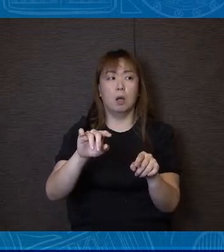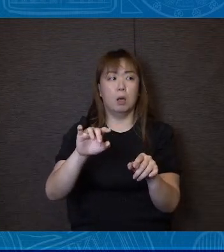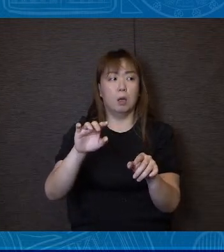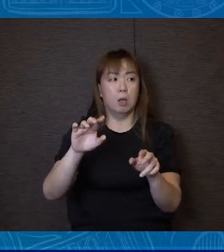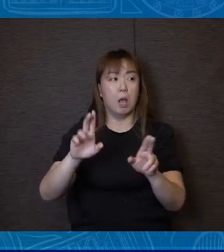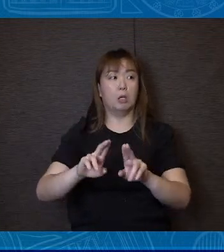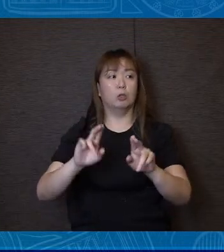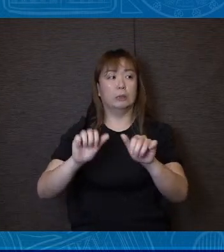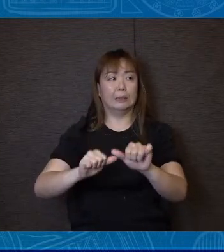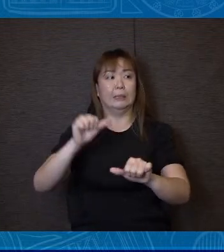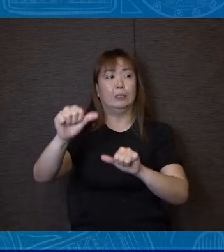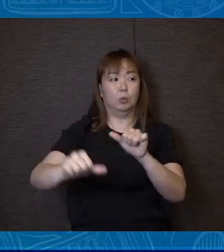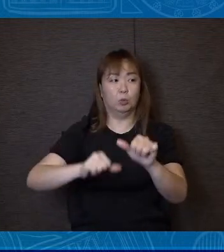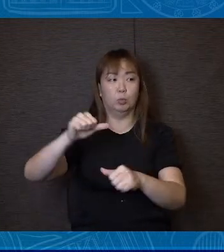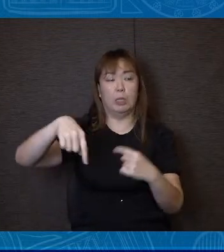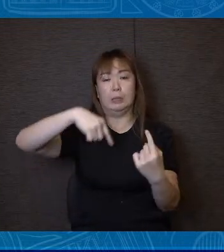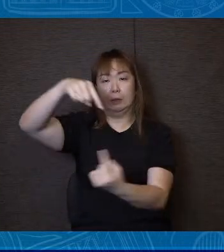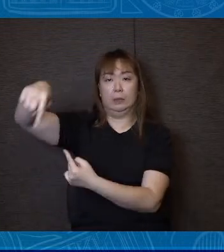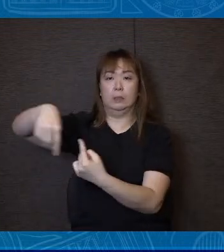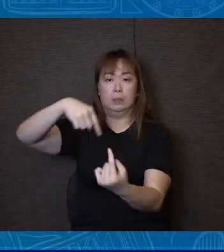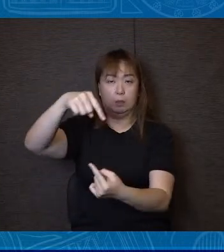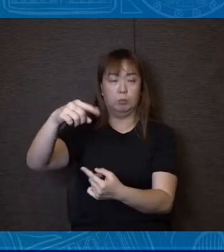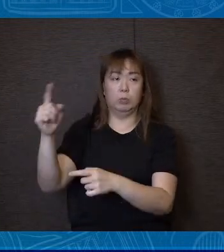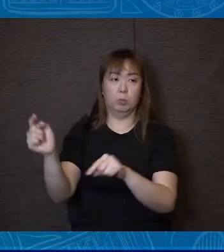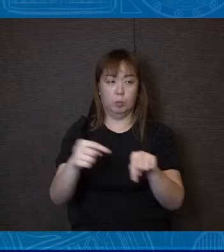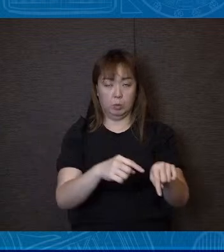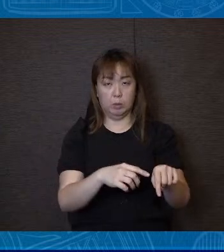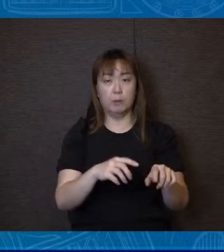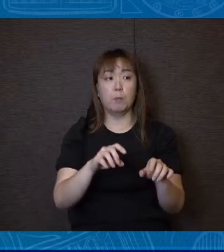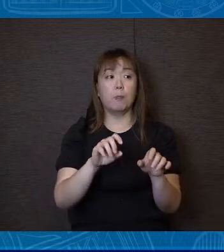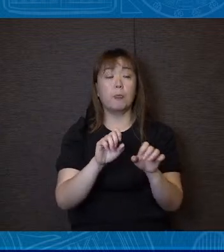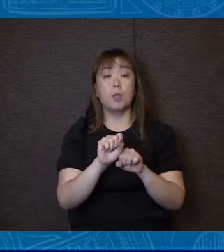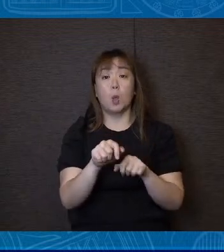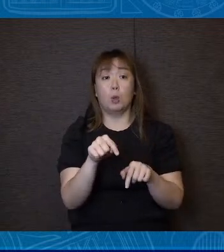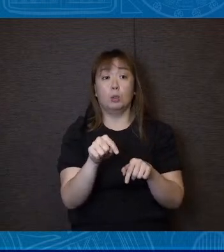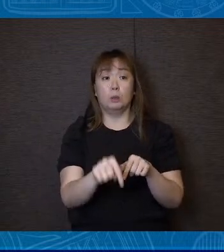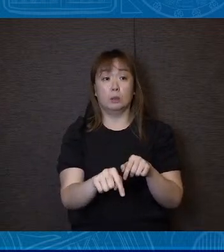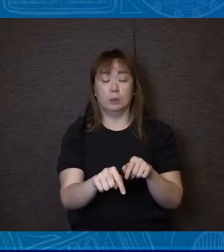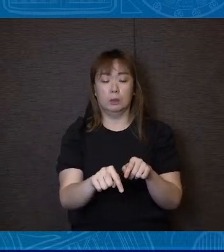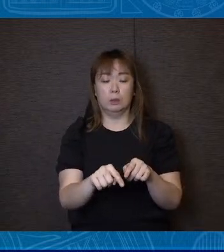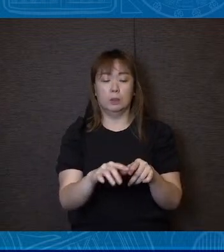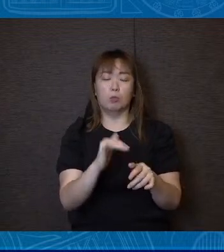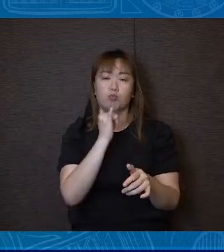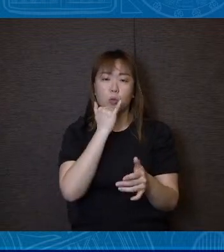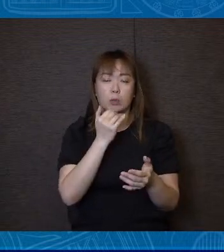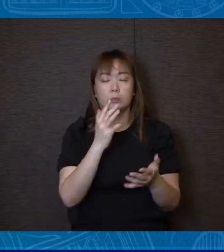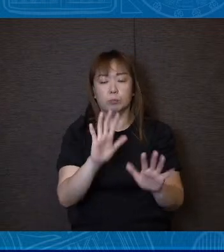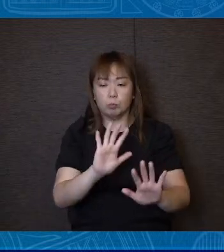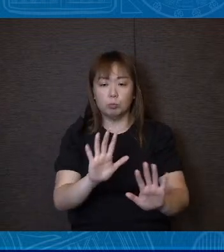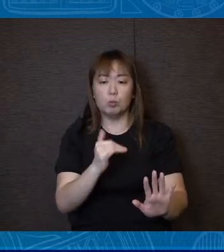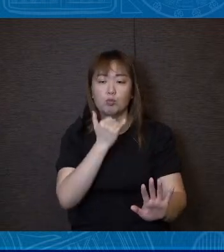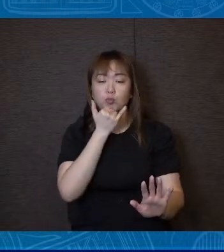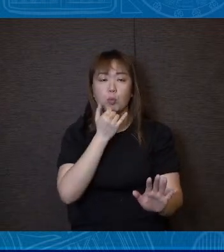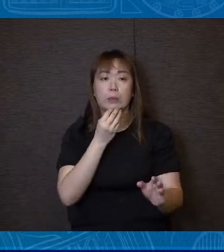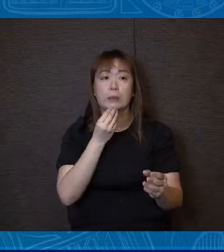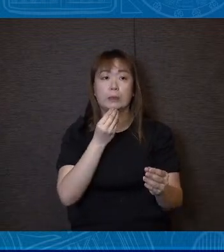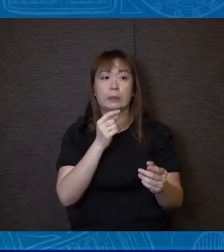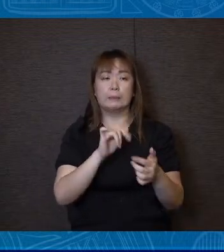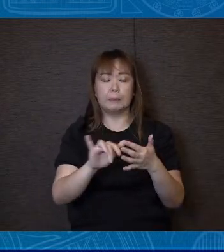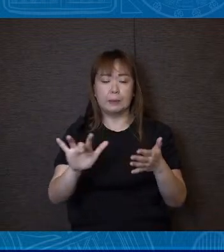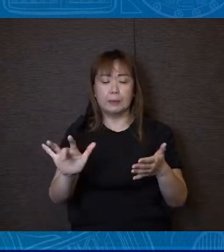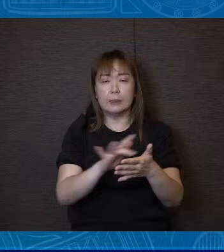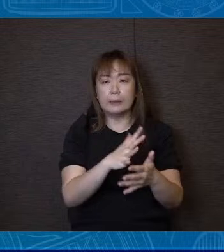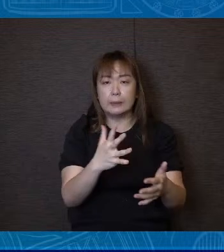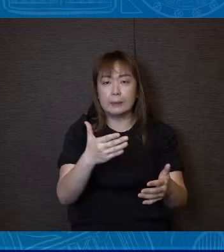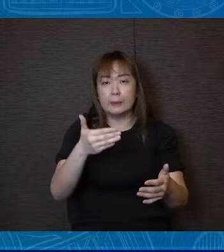they re-evacuated. So this misinformation actually, not misinformation, but being blind because